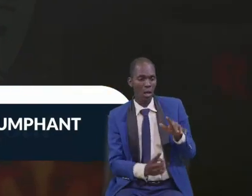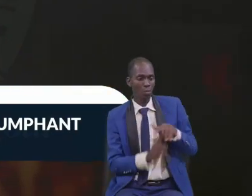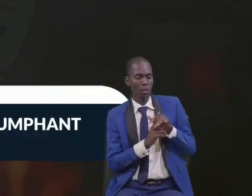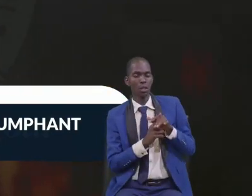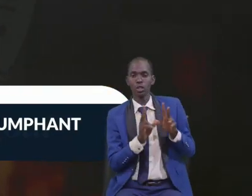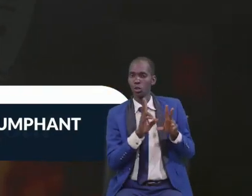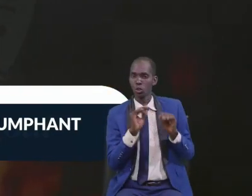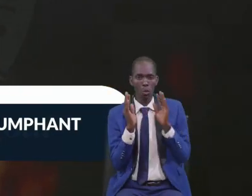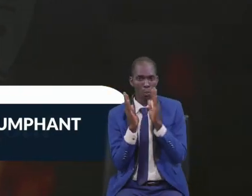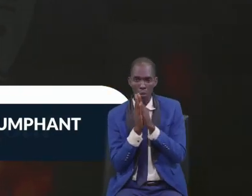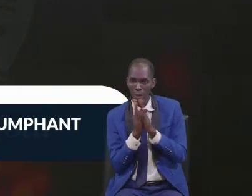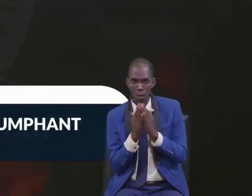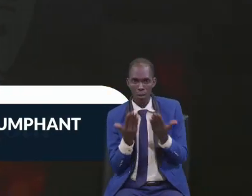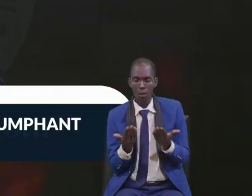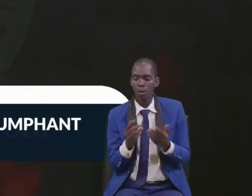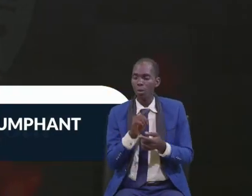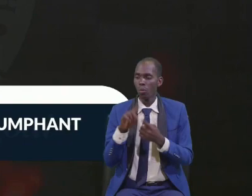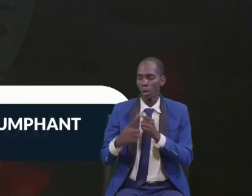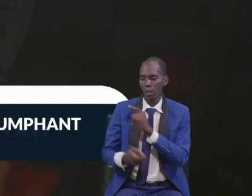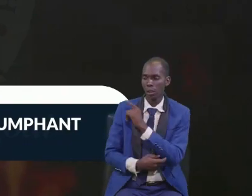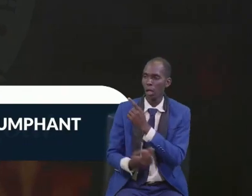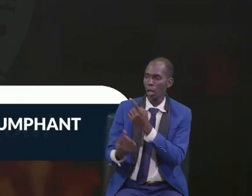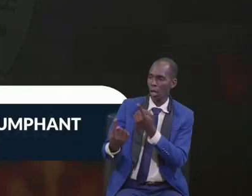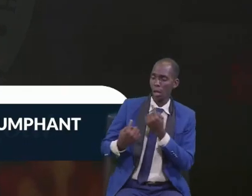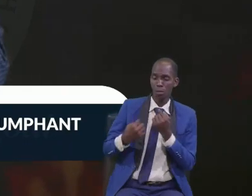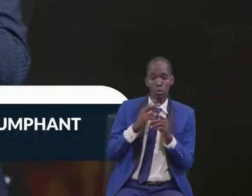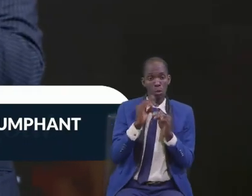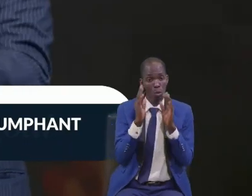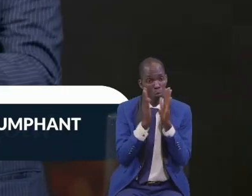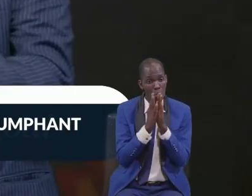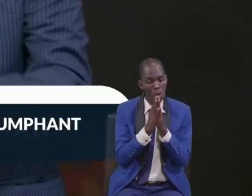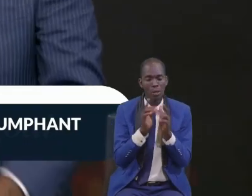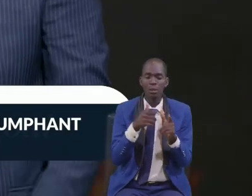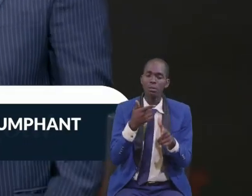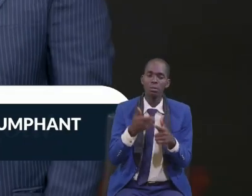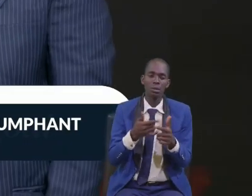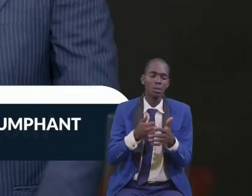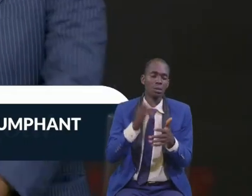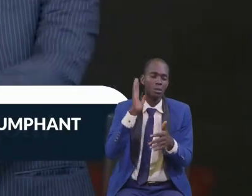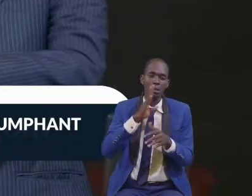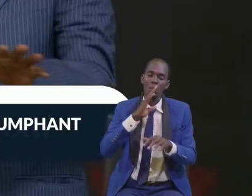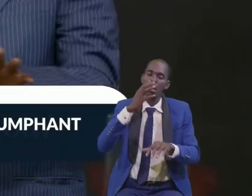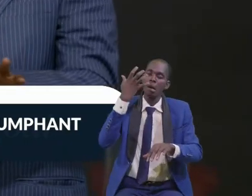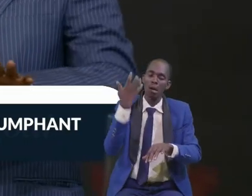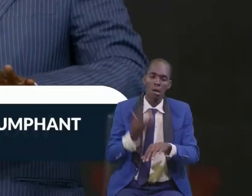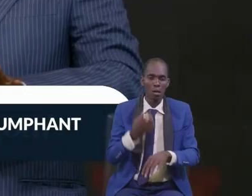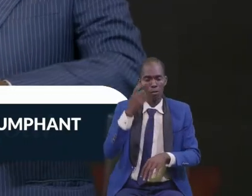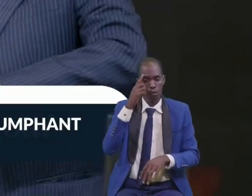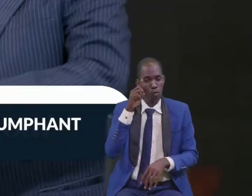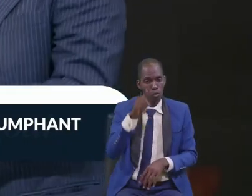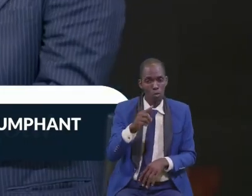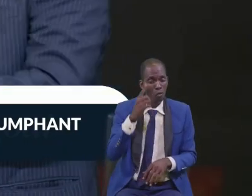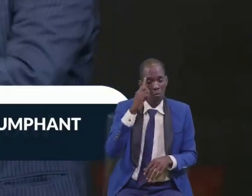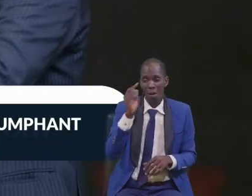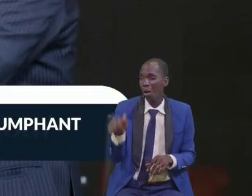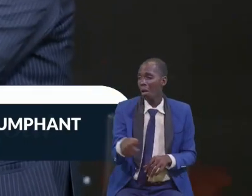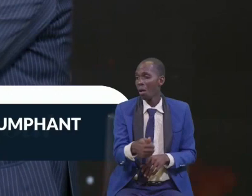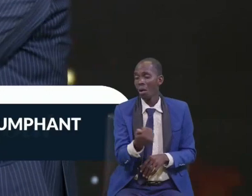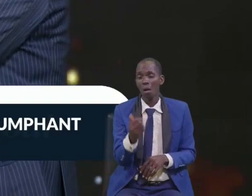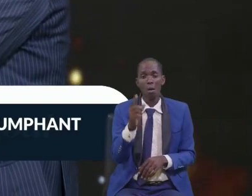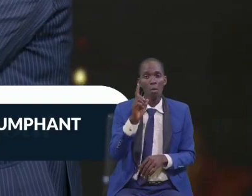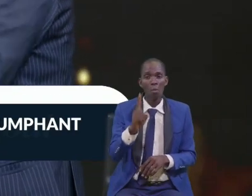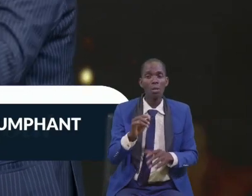Tribulations come, no prayer. It will be very difficult for you, for anyone that